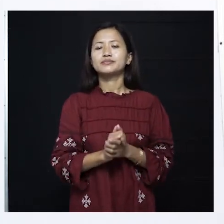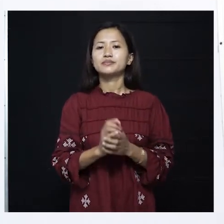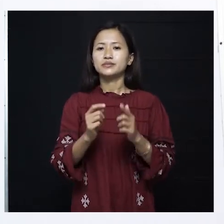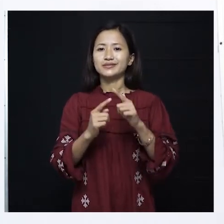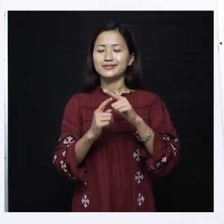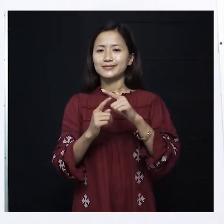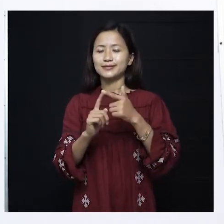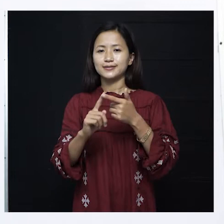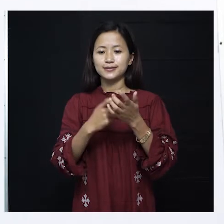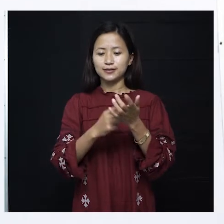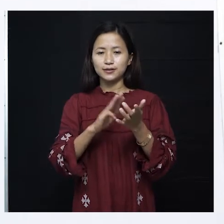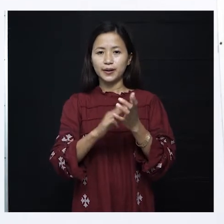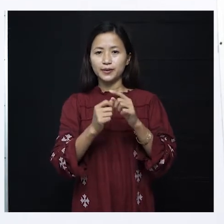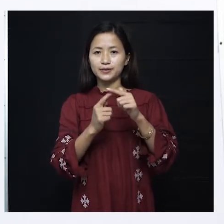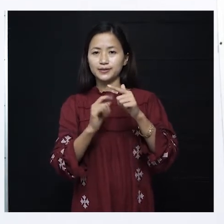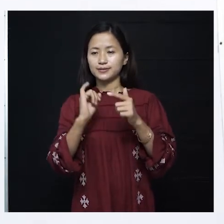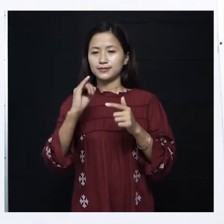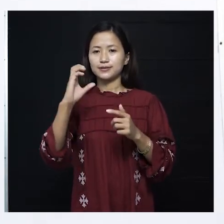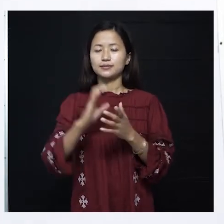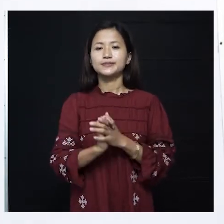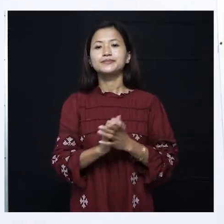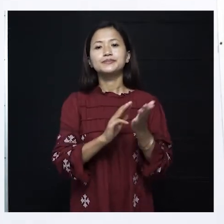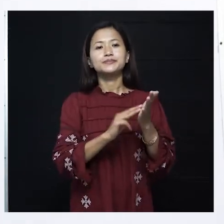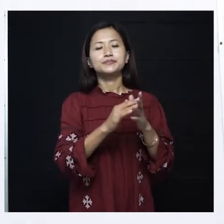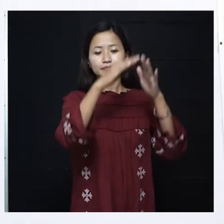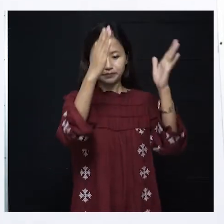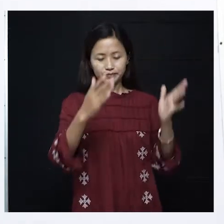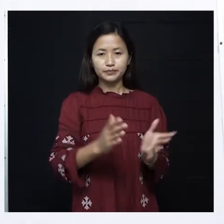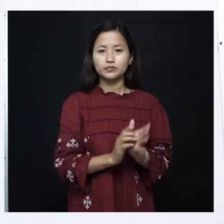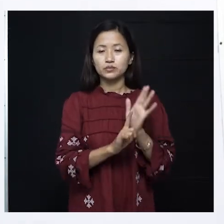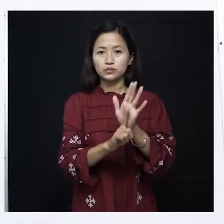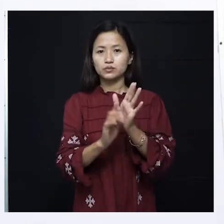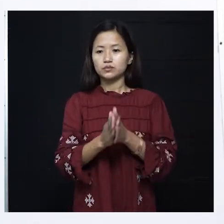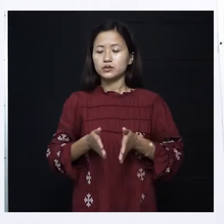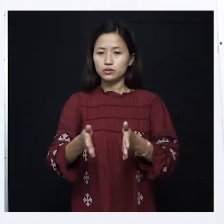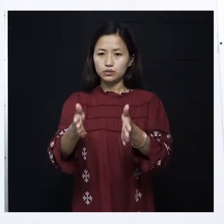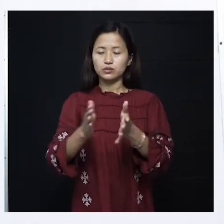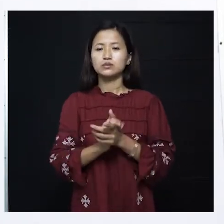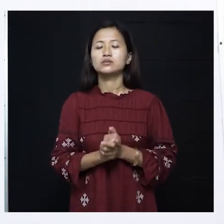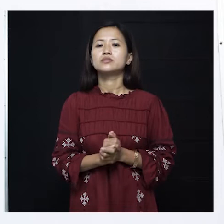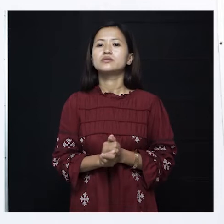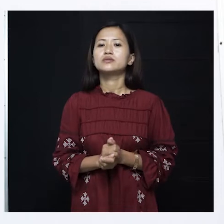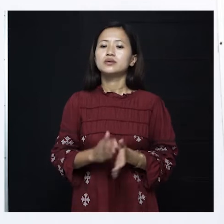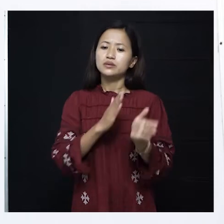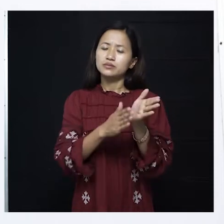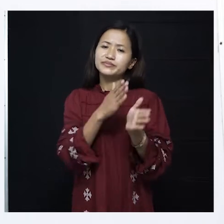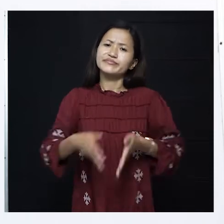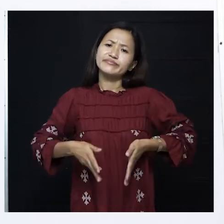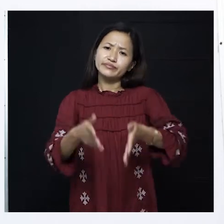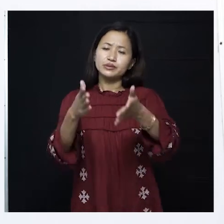okay? So thematic map means those maps that are showing us the road, okay, the